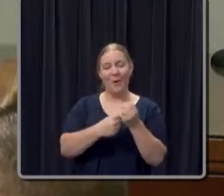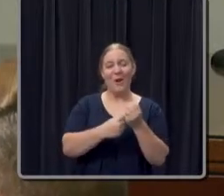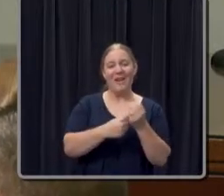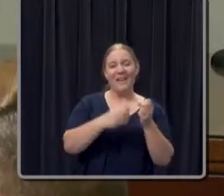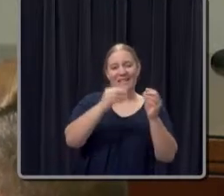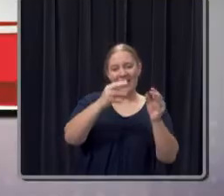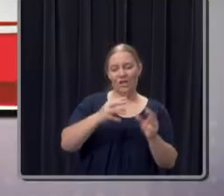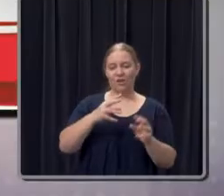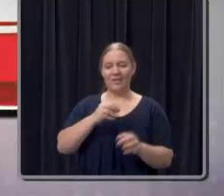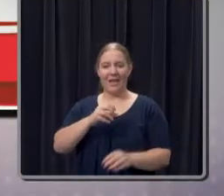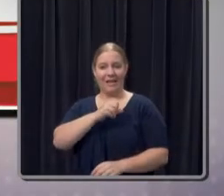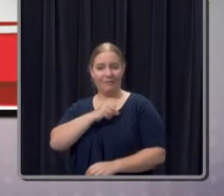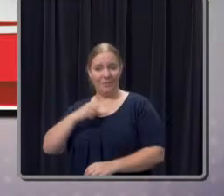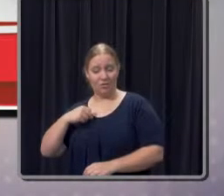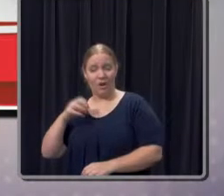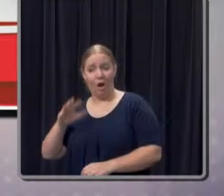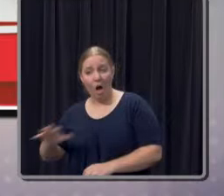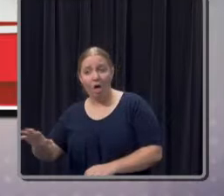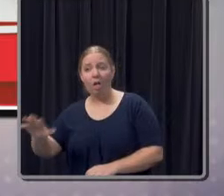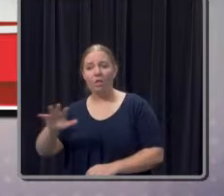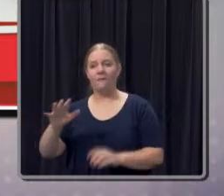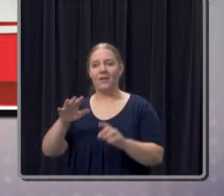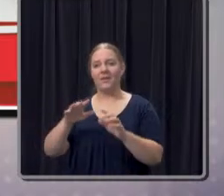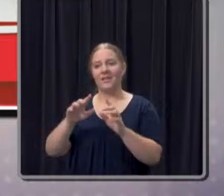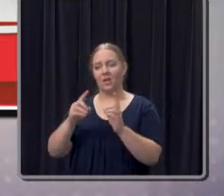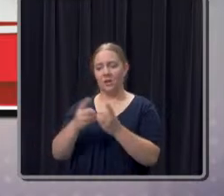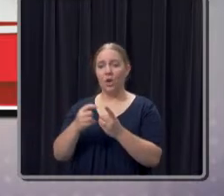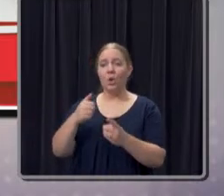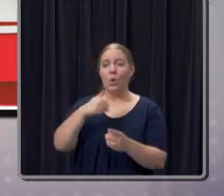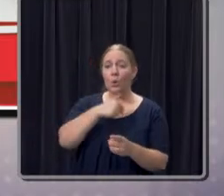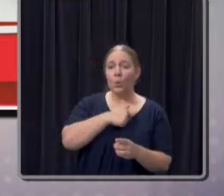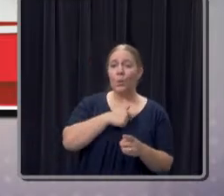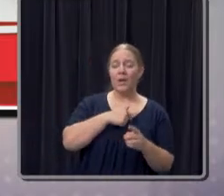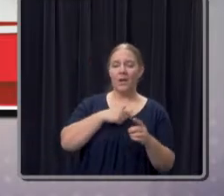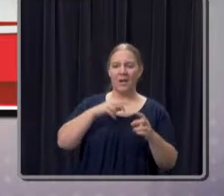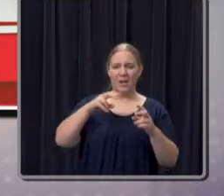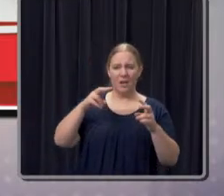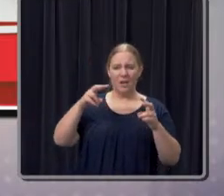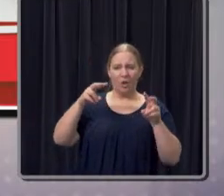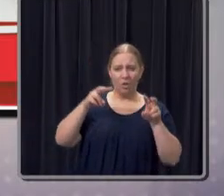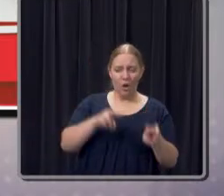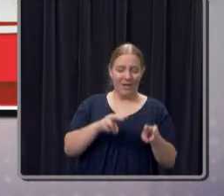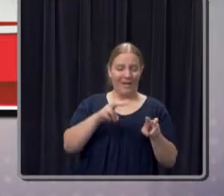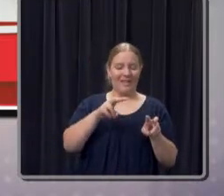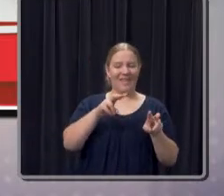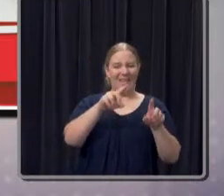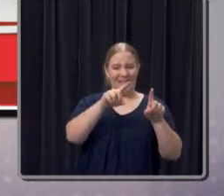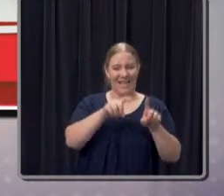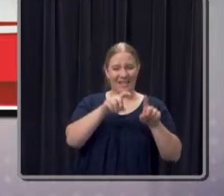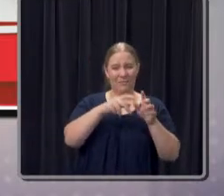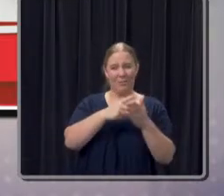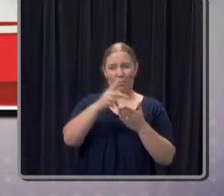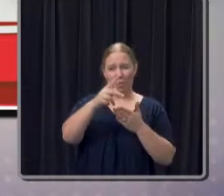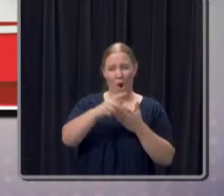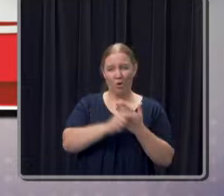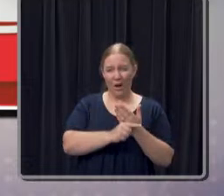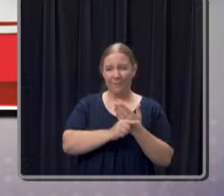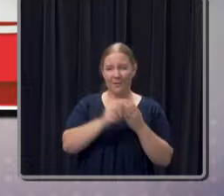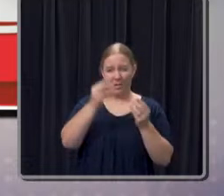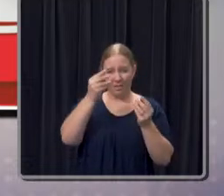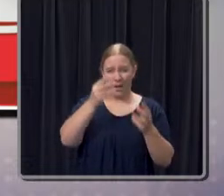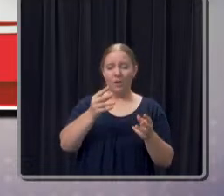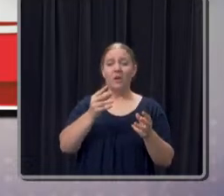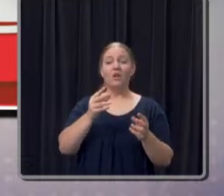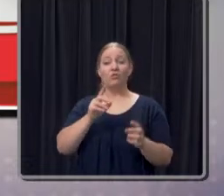throughout the district. When we look at the assessment program, just to kind of give you a frame of reference, a big piece for